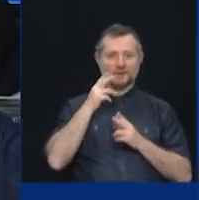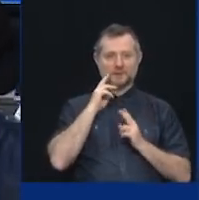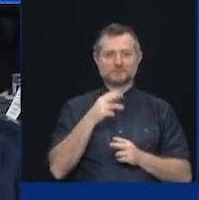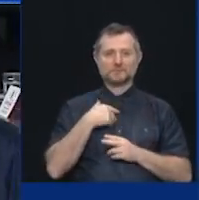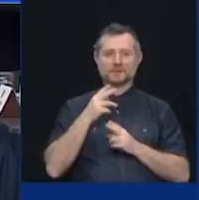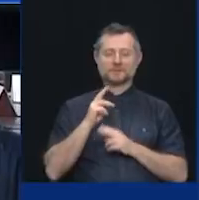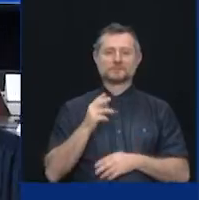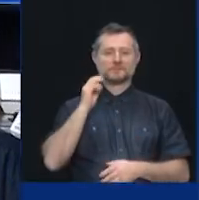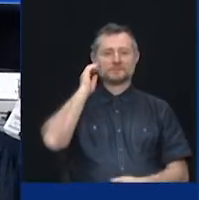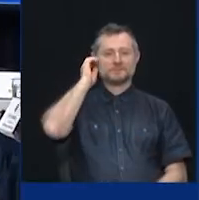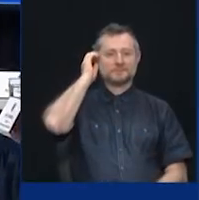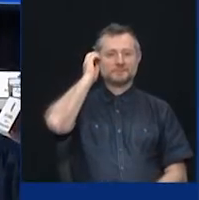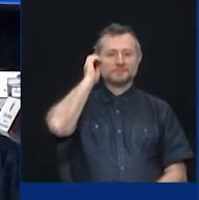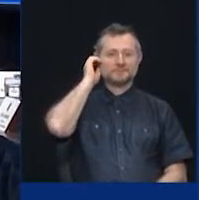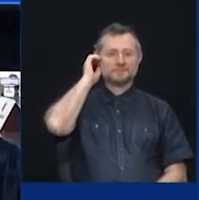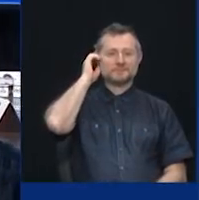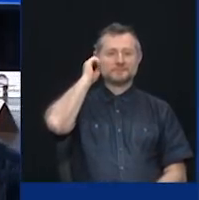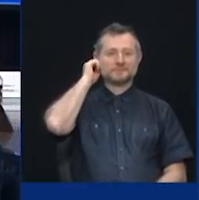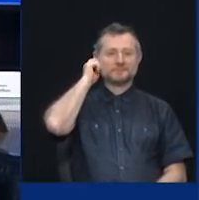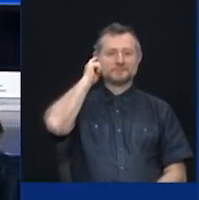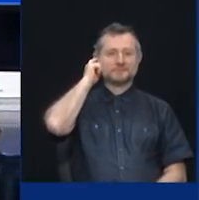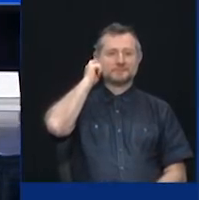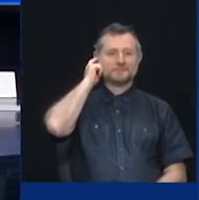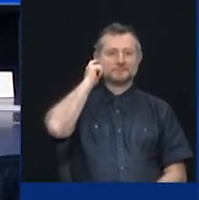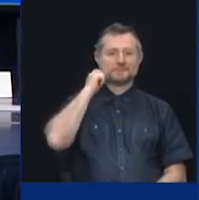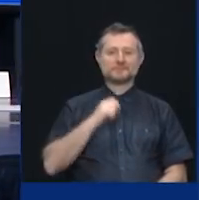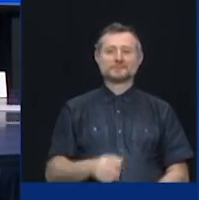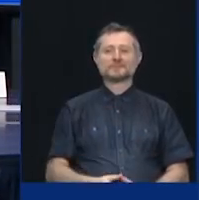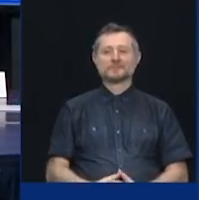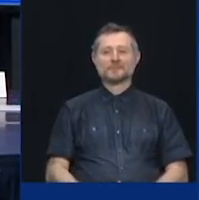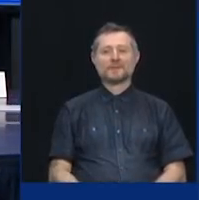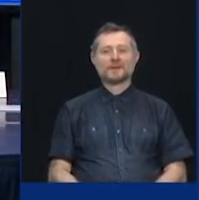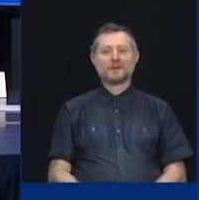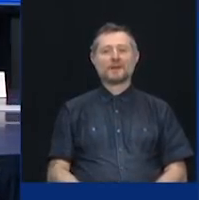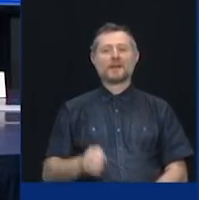Pleasure. One for Eileen. Pleasure. Eileen.